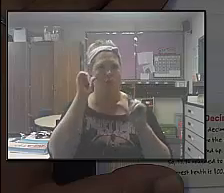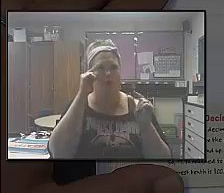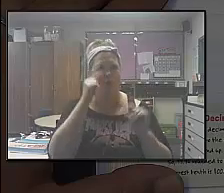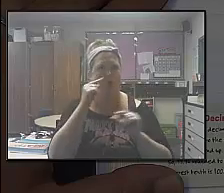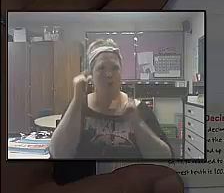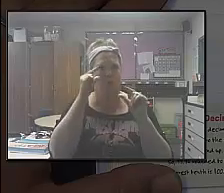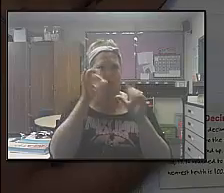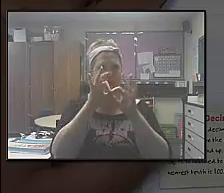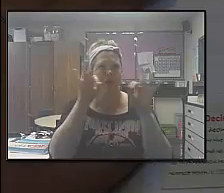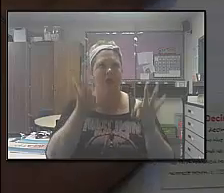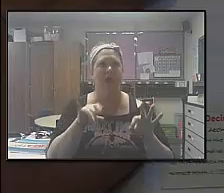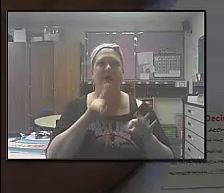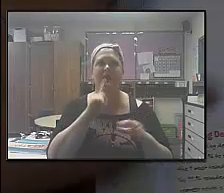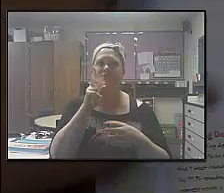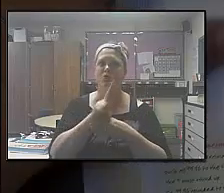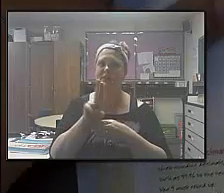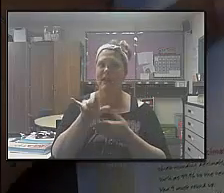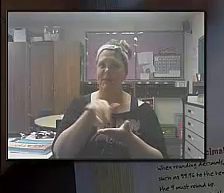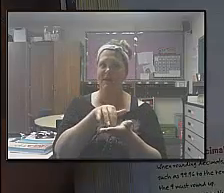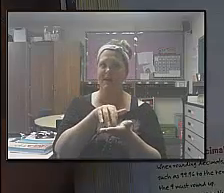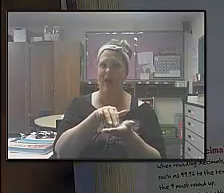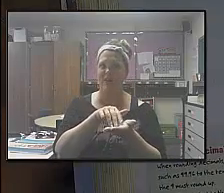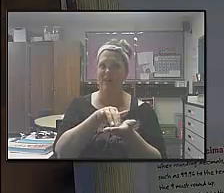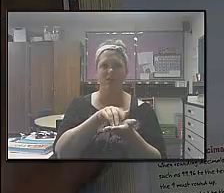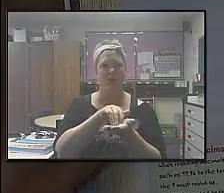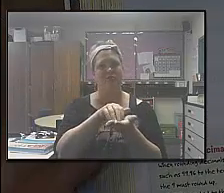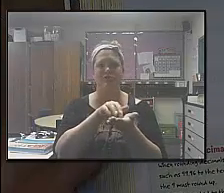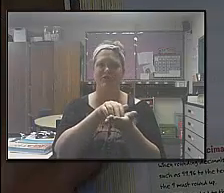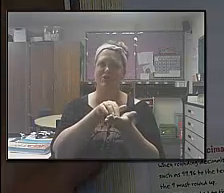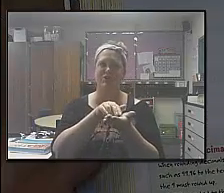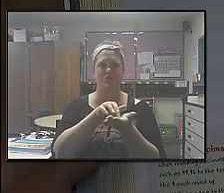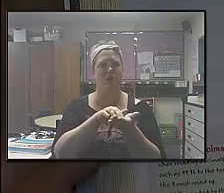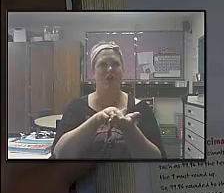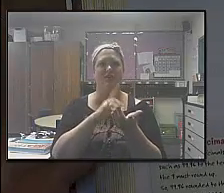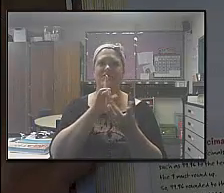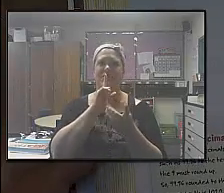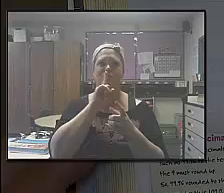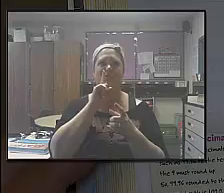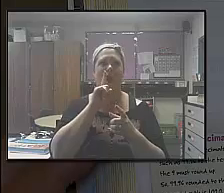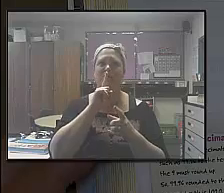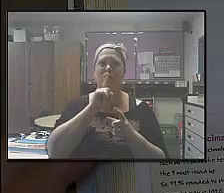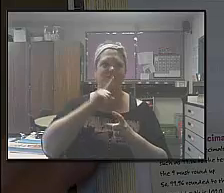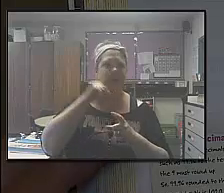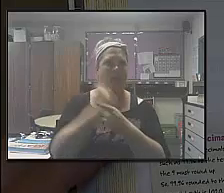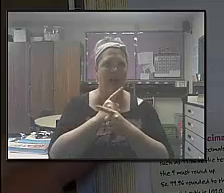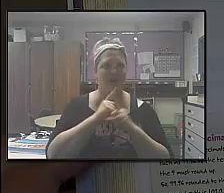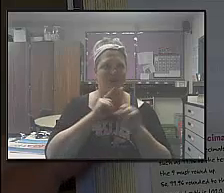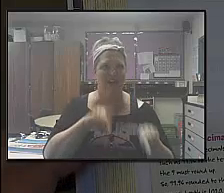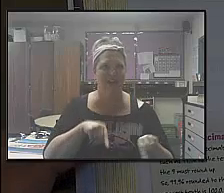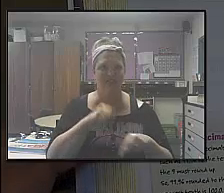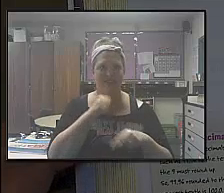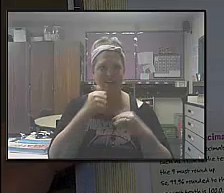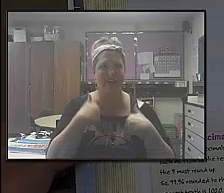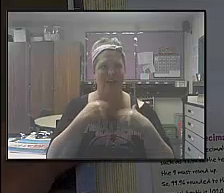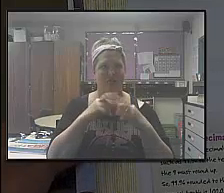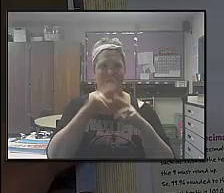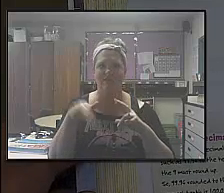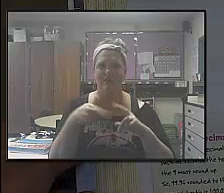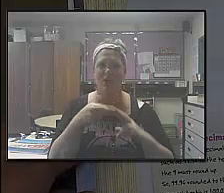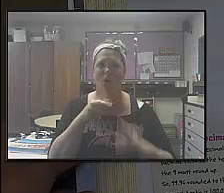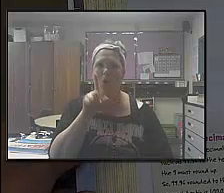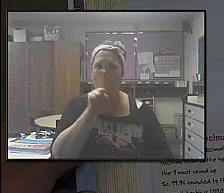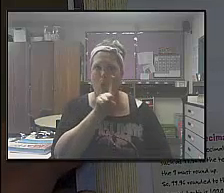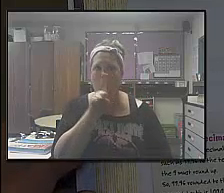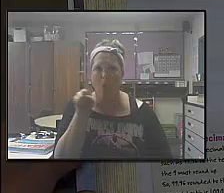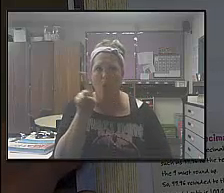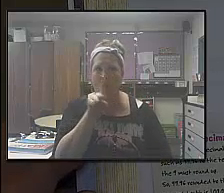with form. your shirt. And if you pick a calculator and you're like, line up the same accurate answer that didn't have